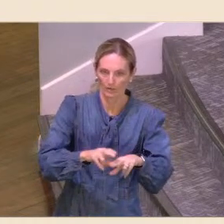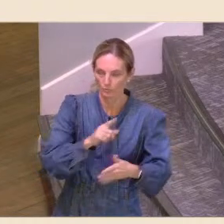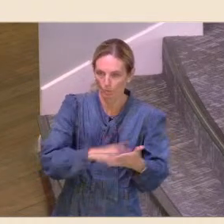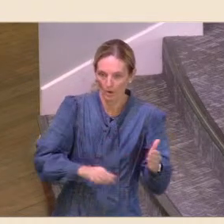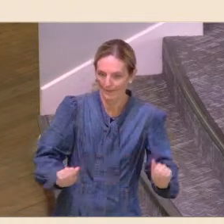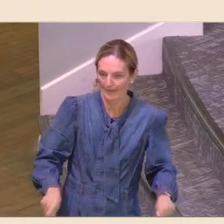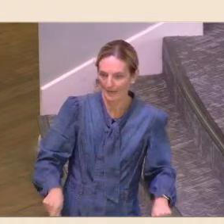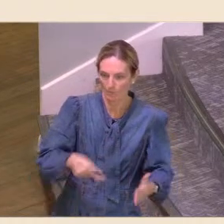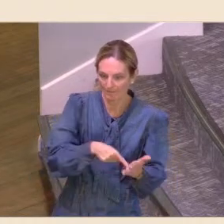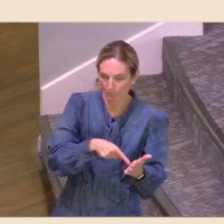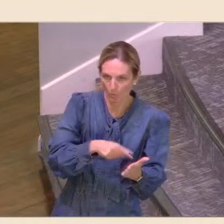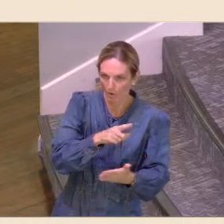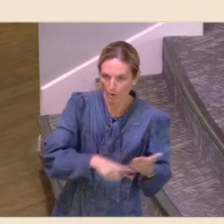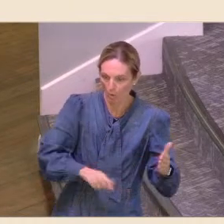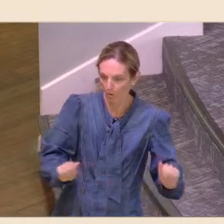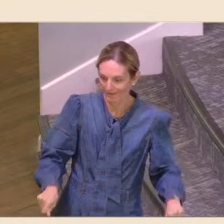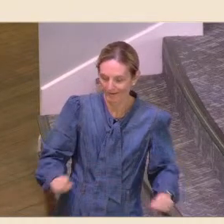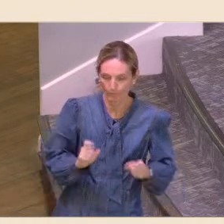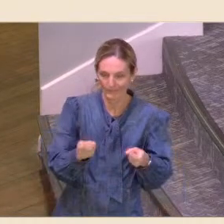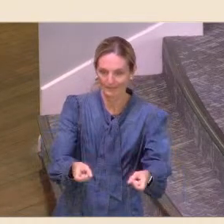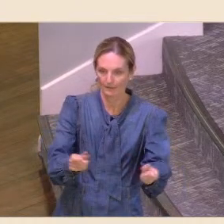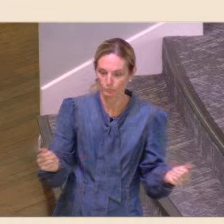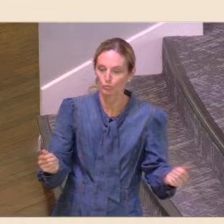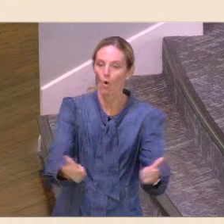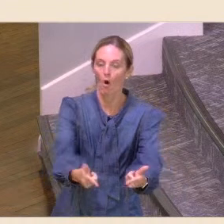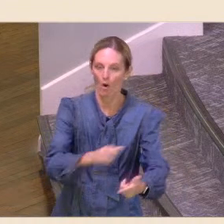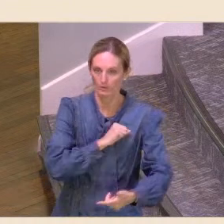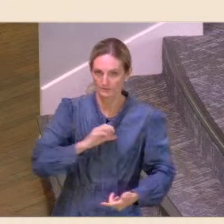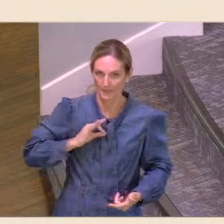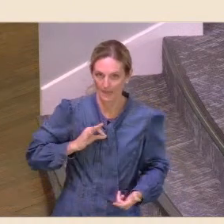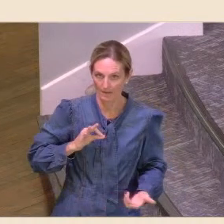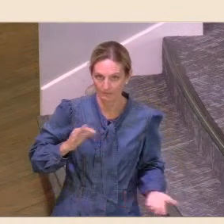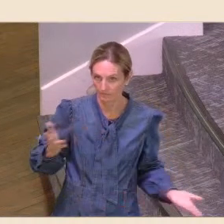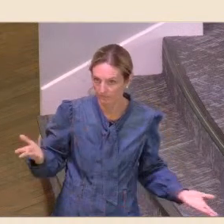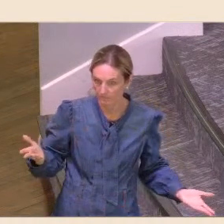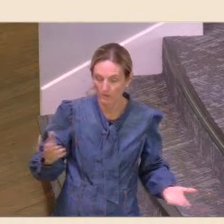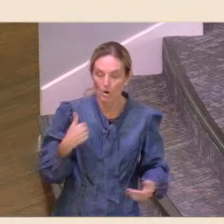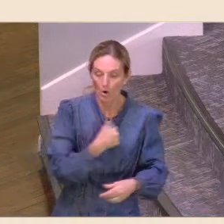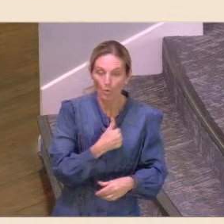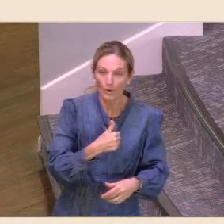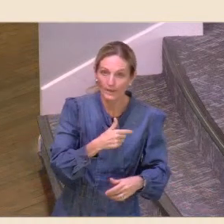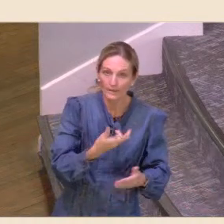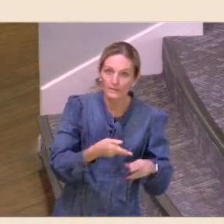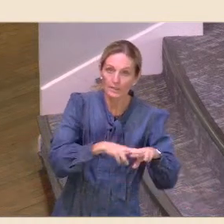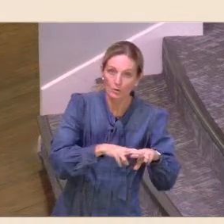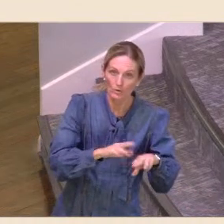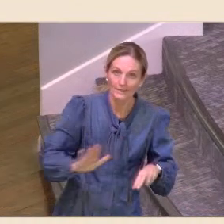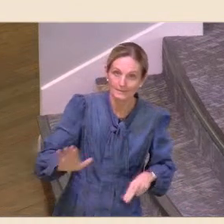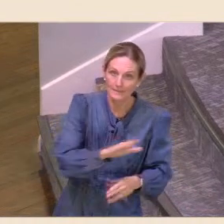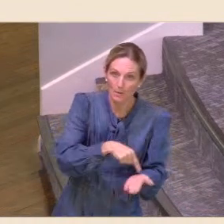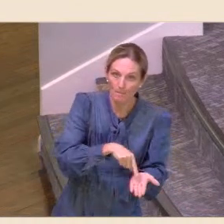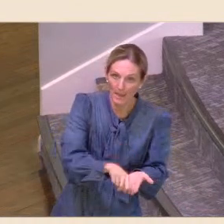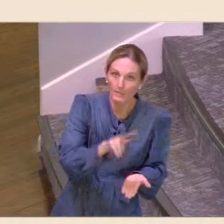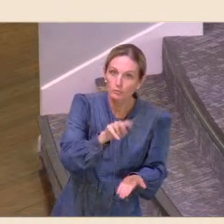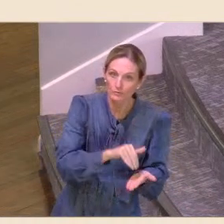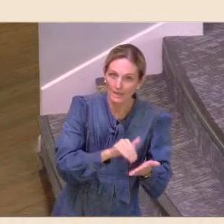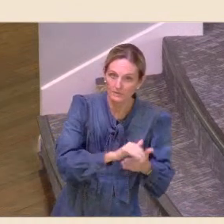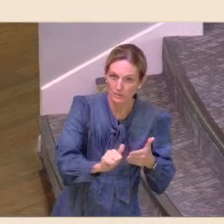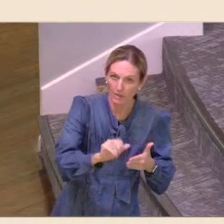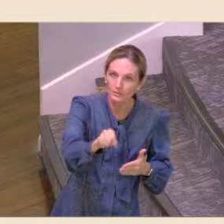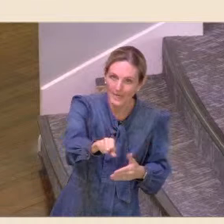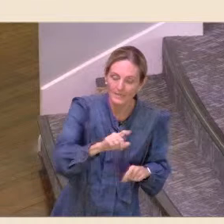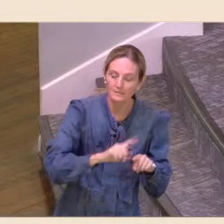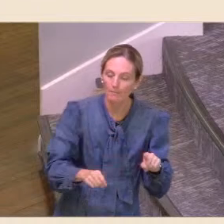What can we give to all staff? So not only are we making those $2,000 raises permanent, but what can we do over